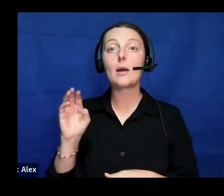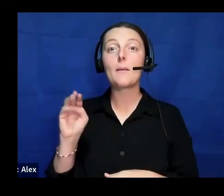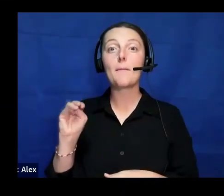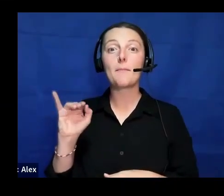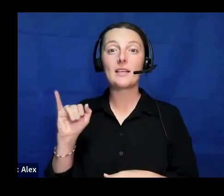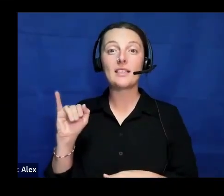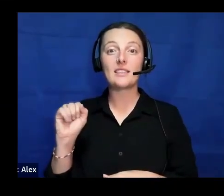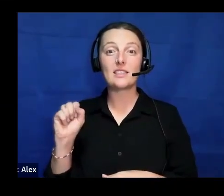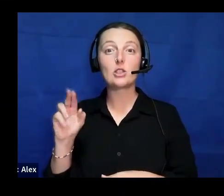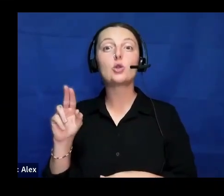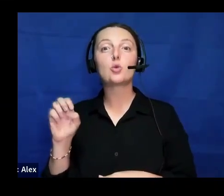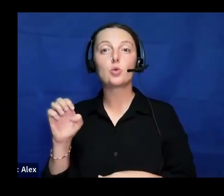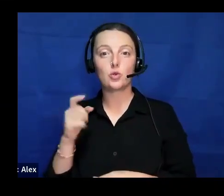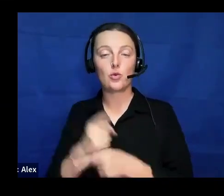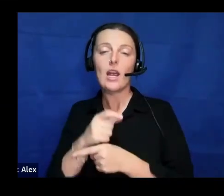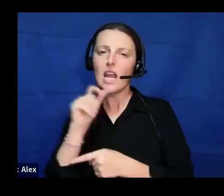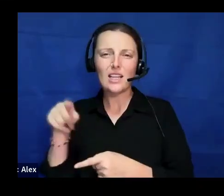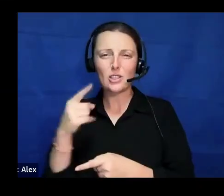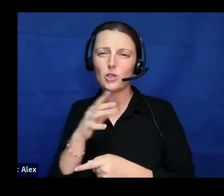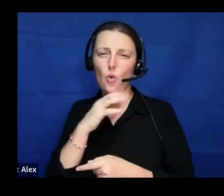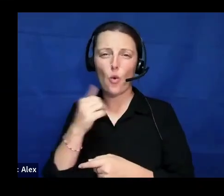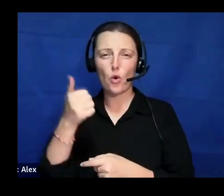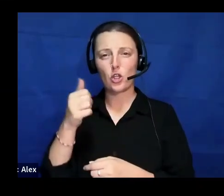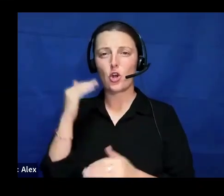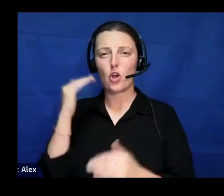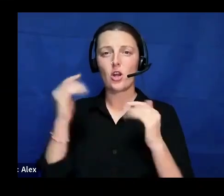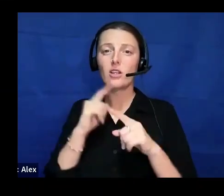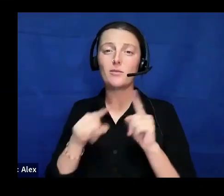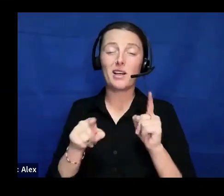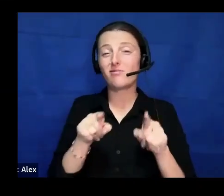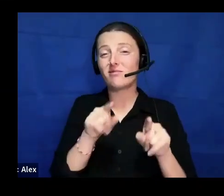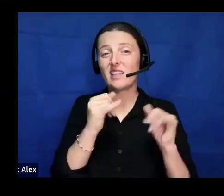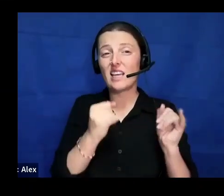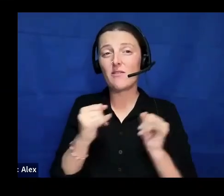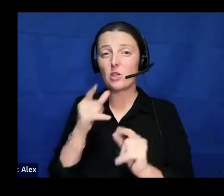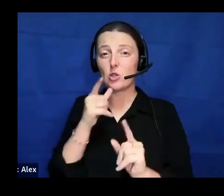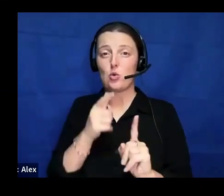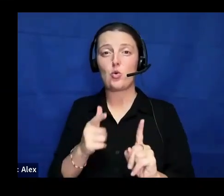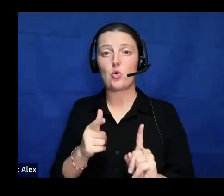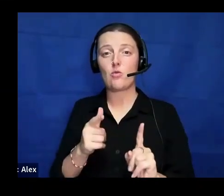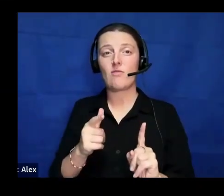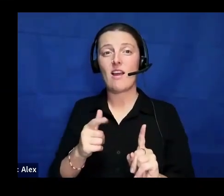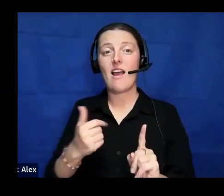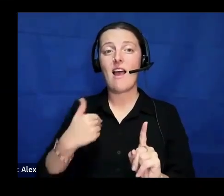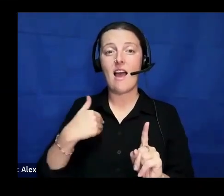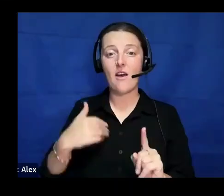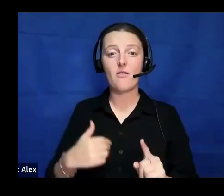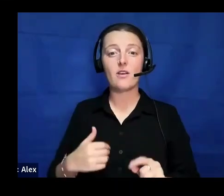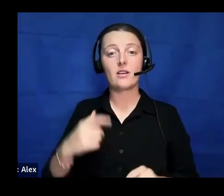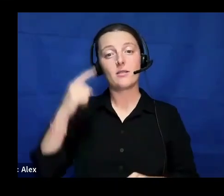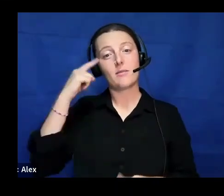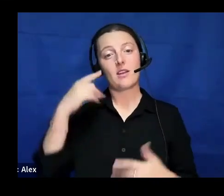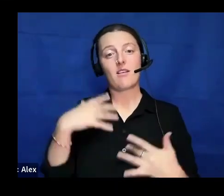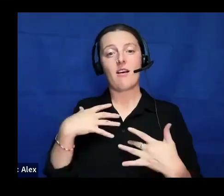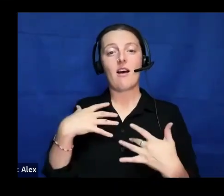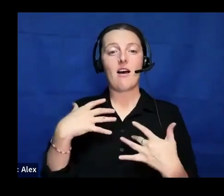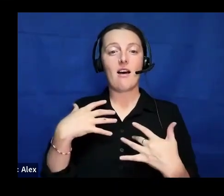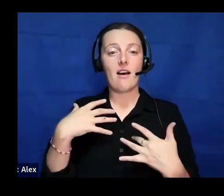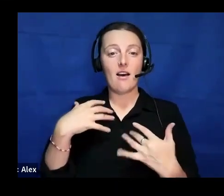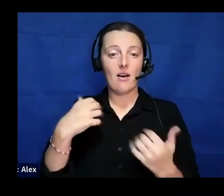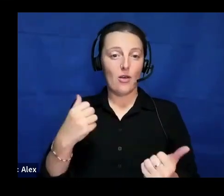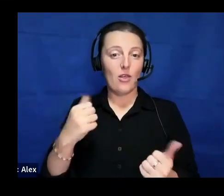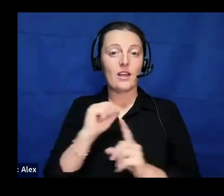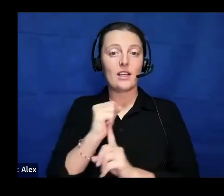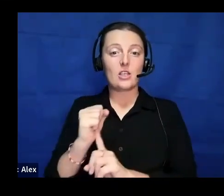we know that individuals that live with mental health conditions such as depression or anxiety have an increased risk of